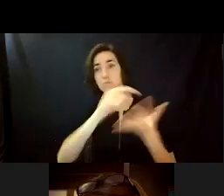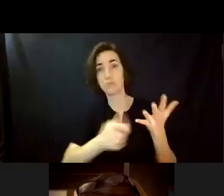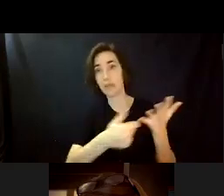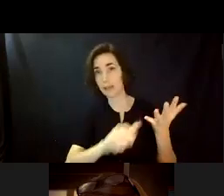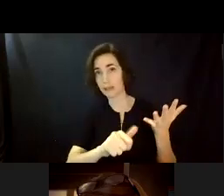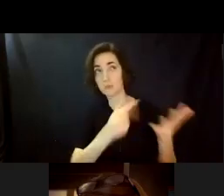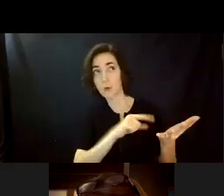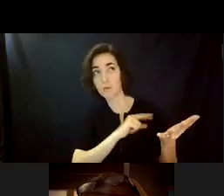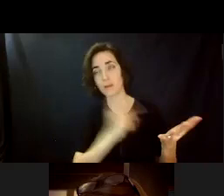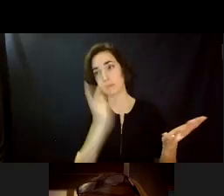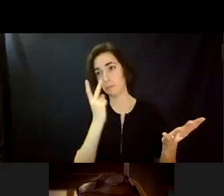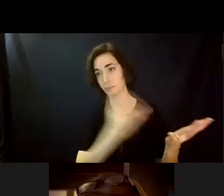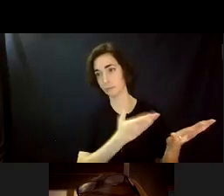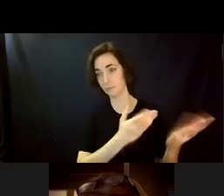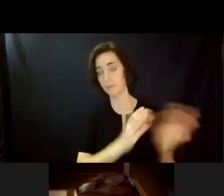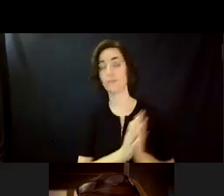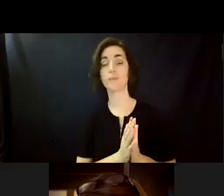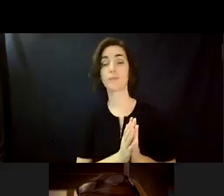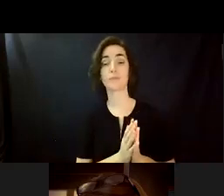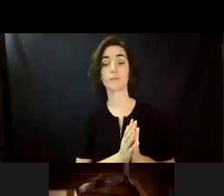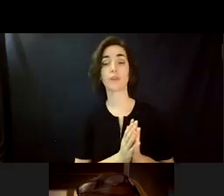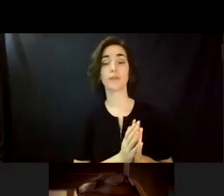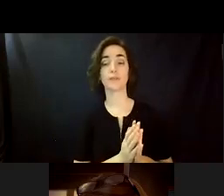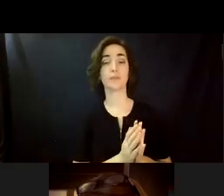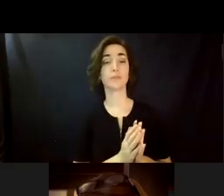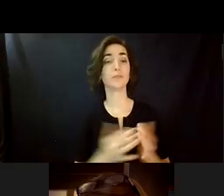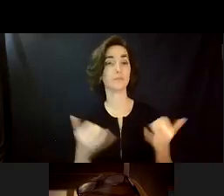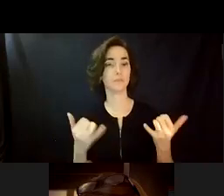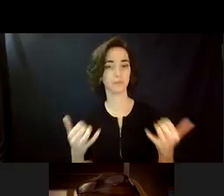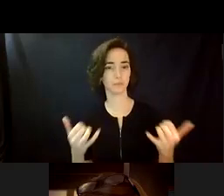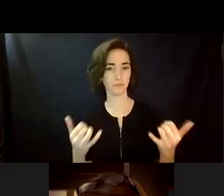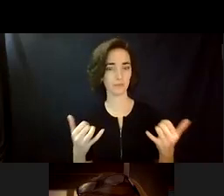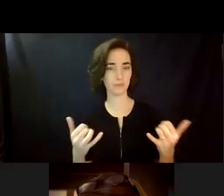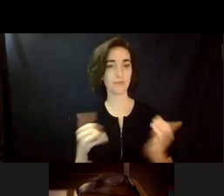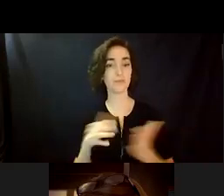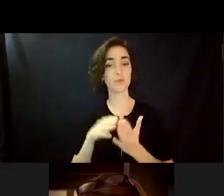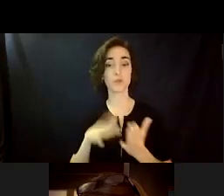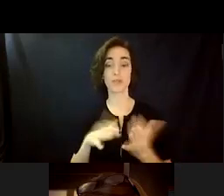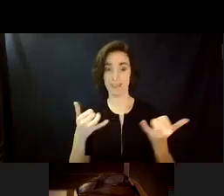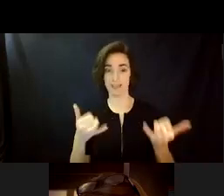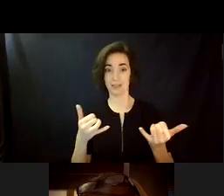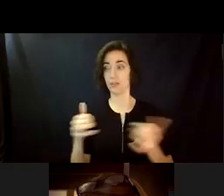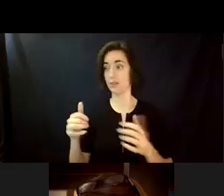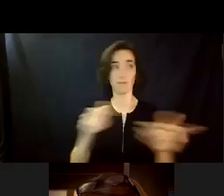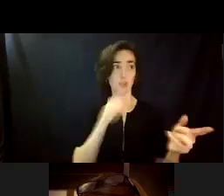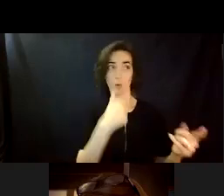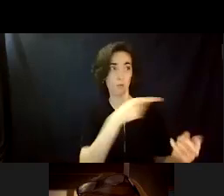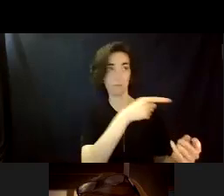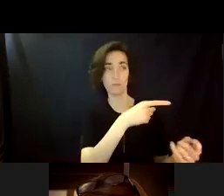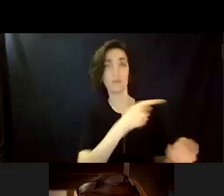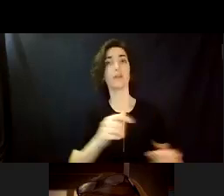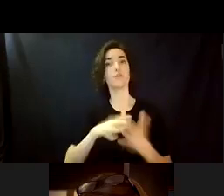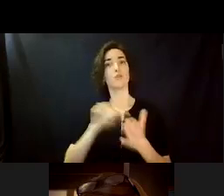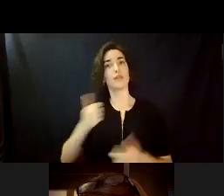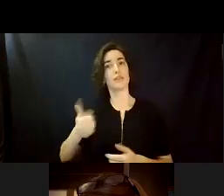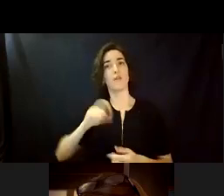Past that, at the present time, students would be required to make payment on their own, and we will work out a little payment plan